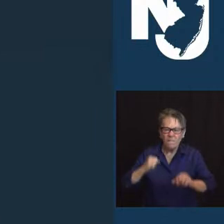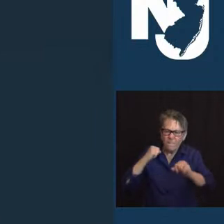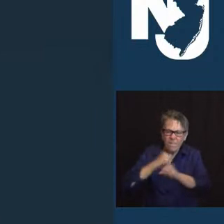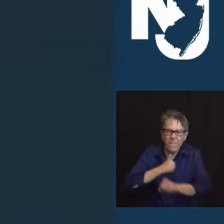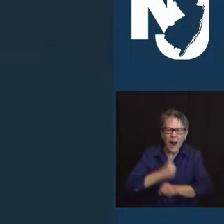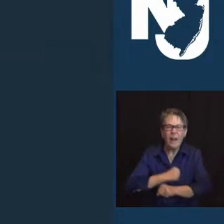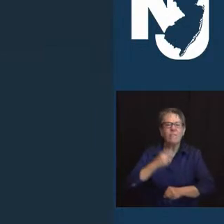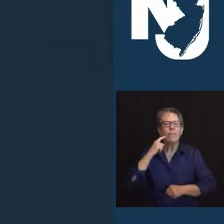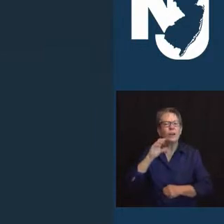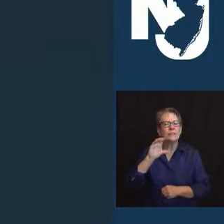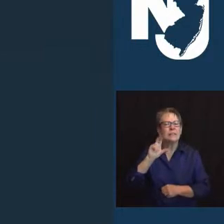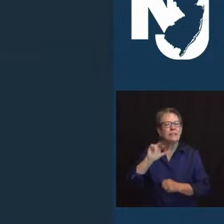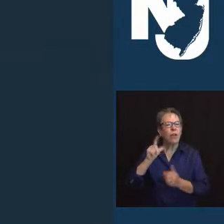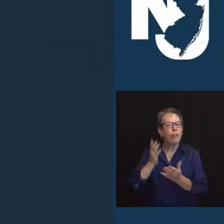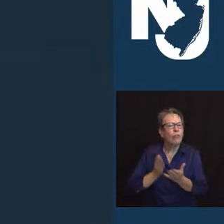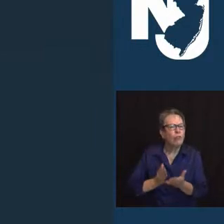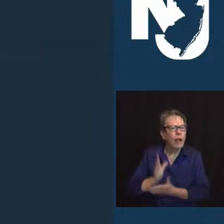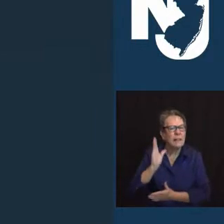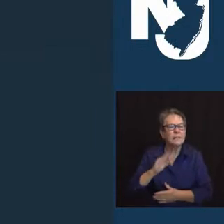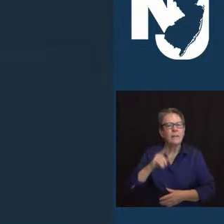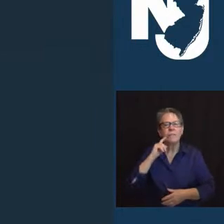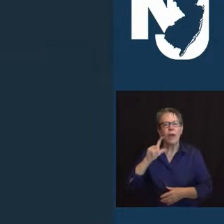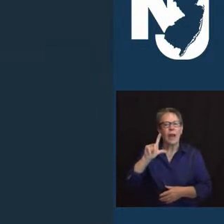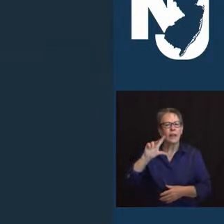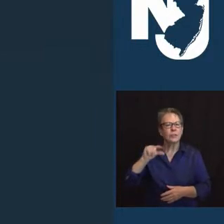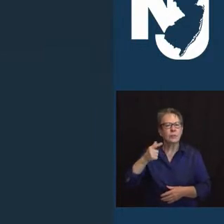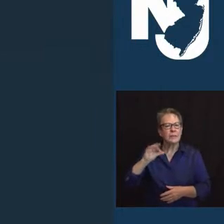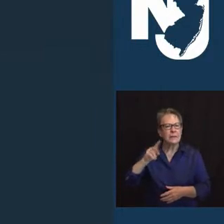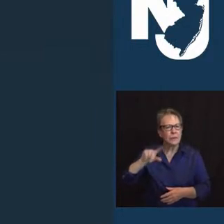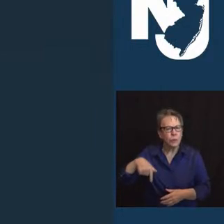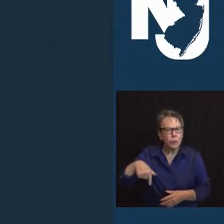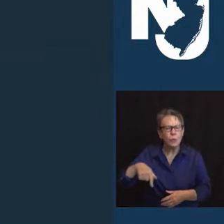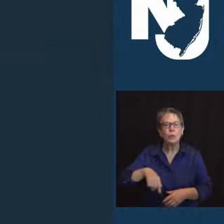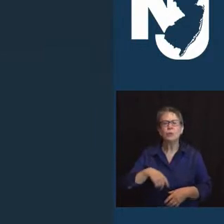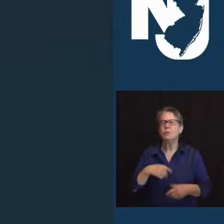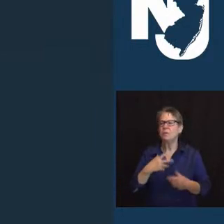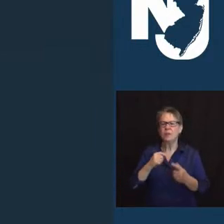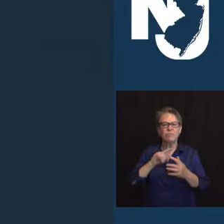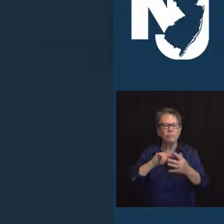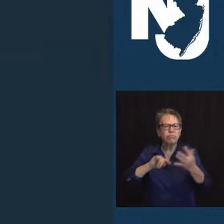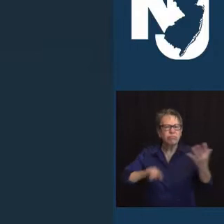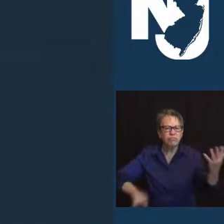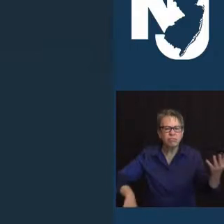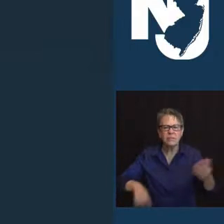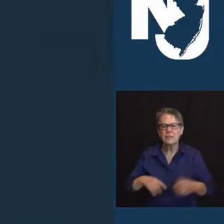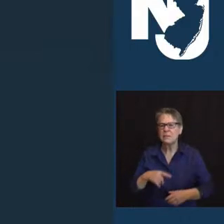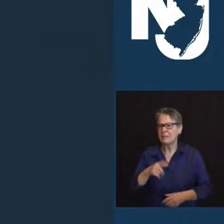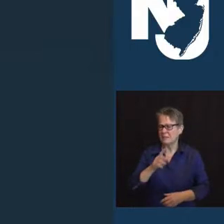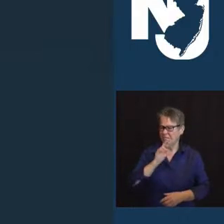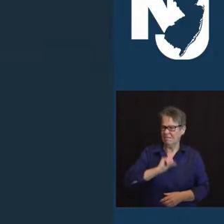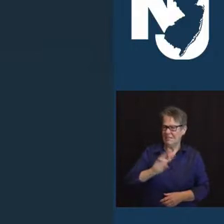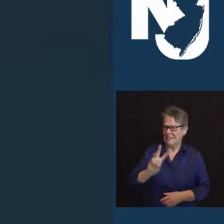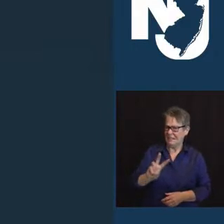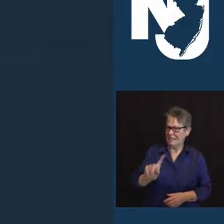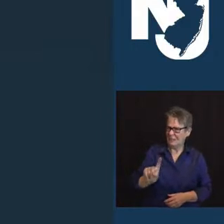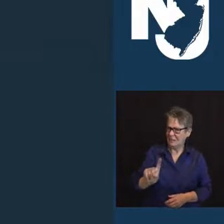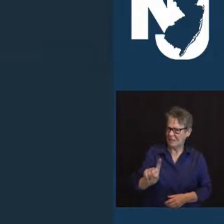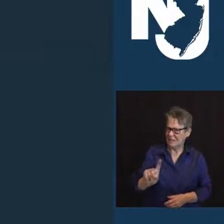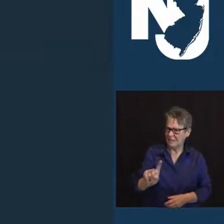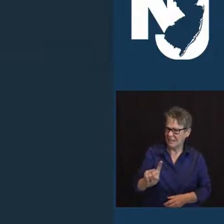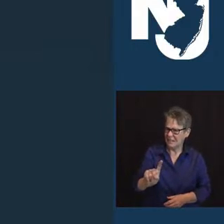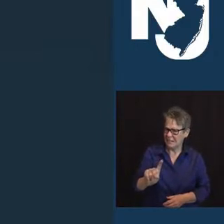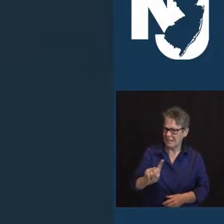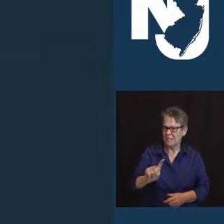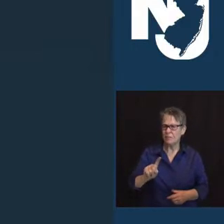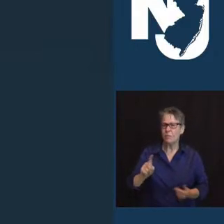civil rights. And Ben was just 61 years old. He grew up in Paramus and earned his first degree in